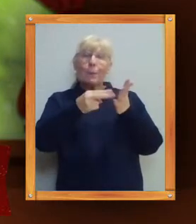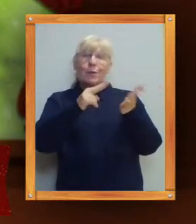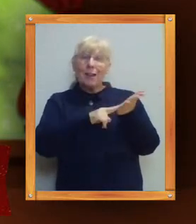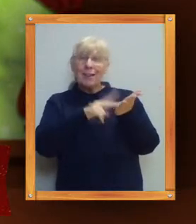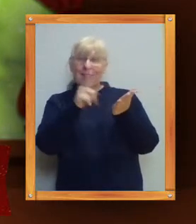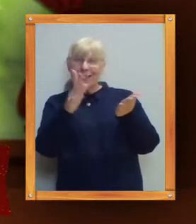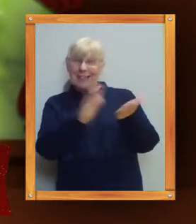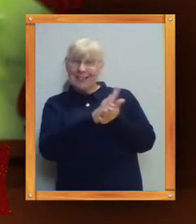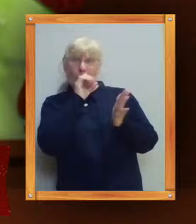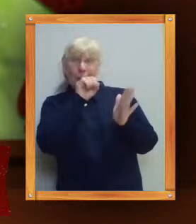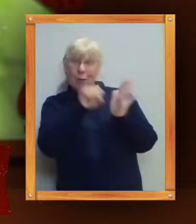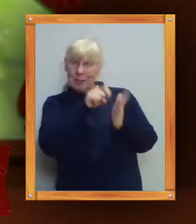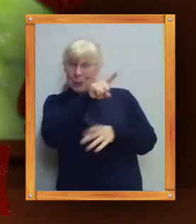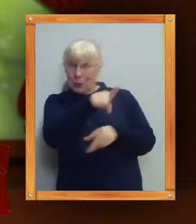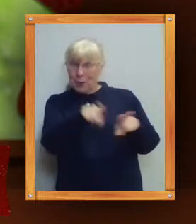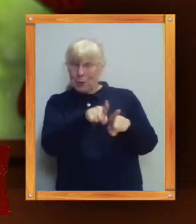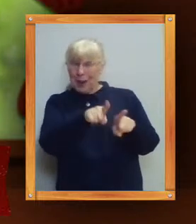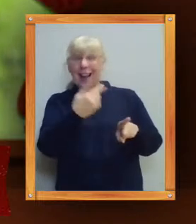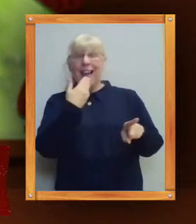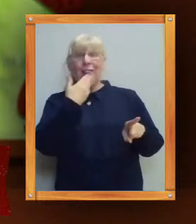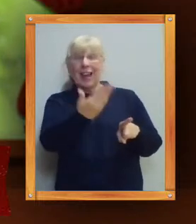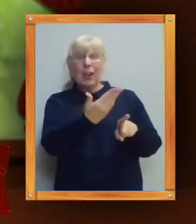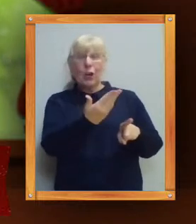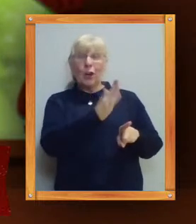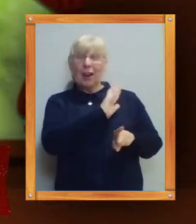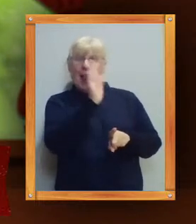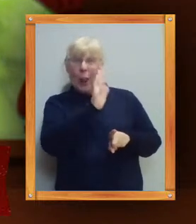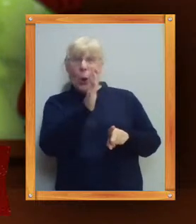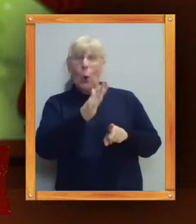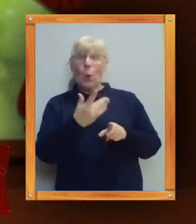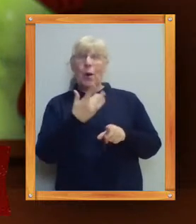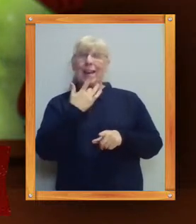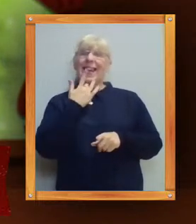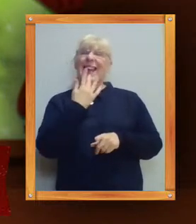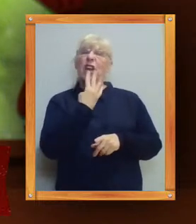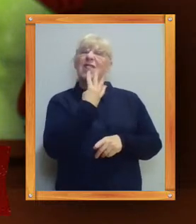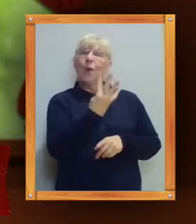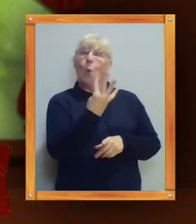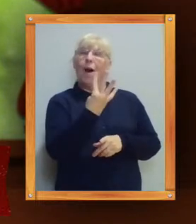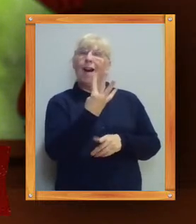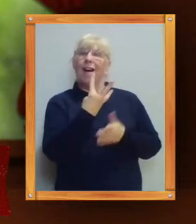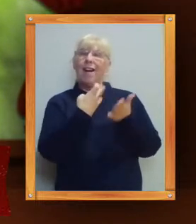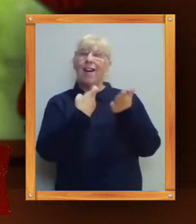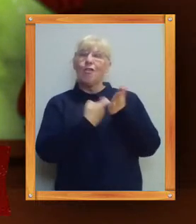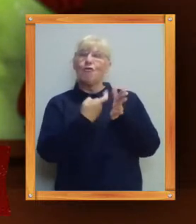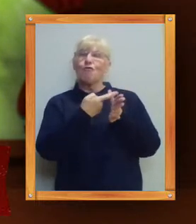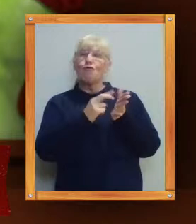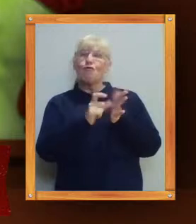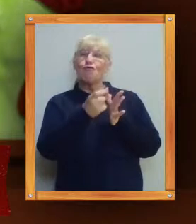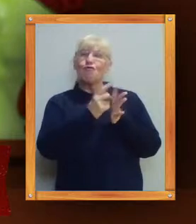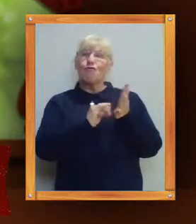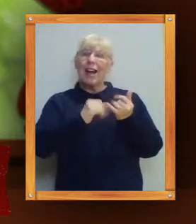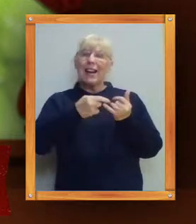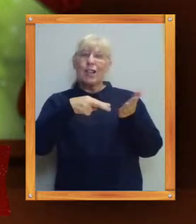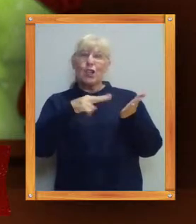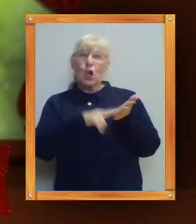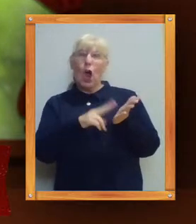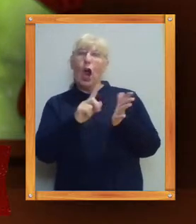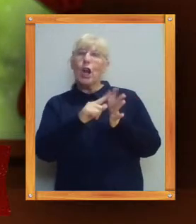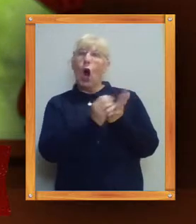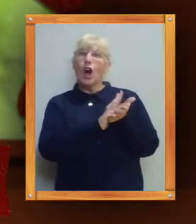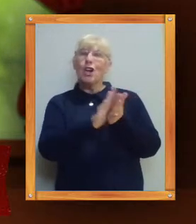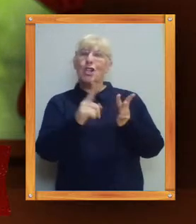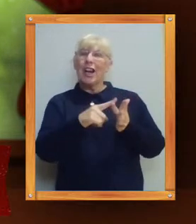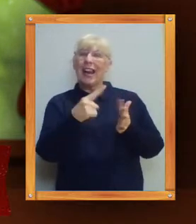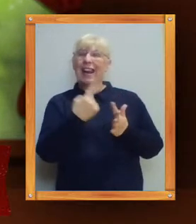4 in Randalstown, our first goodie bag winner of the night, Leslie. Thank you for watching us. Thank you for spending your night with us.